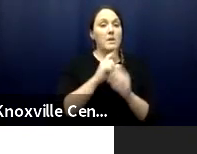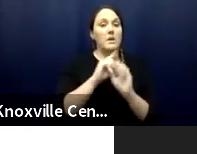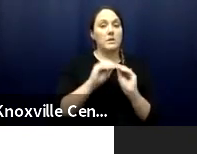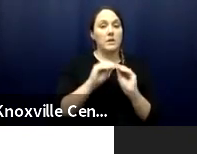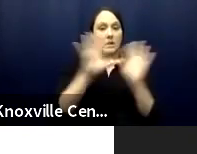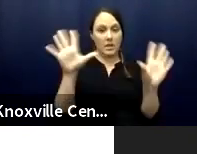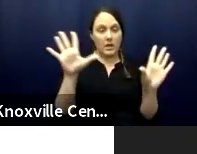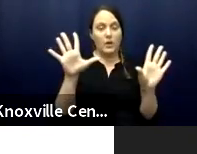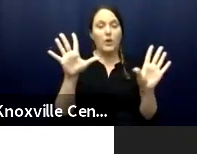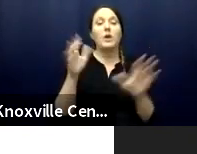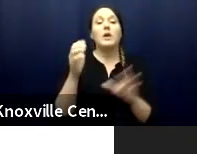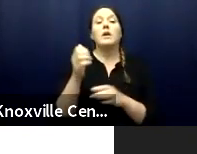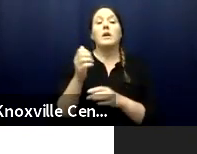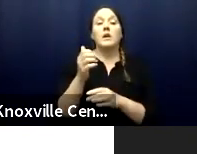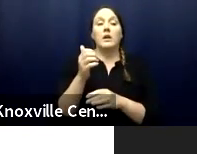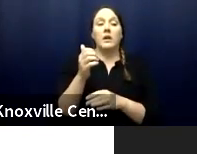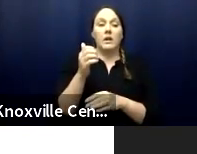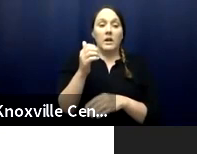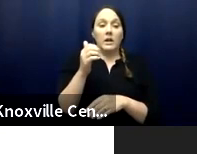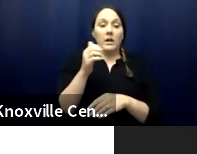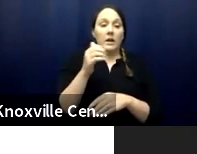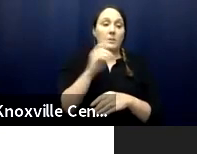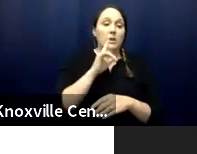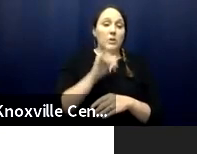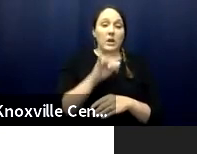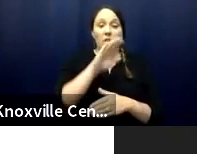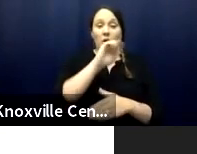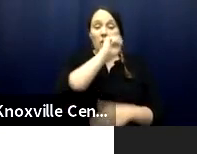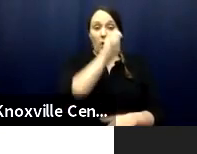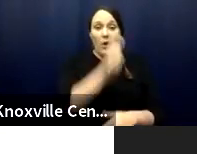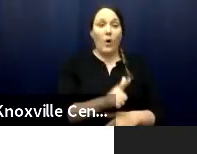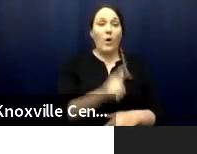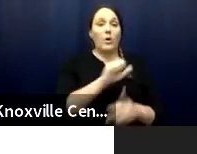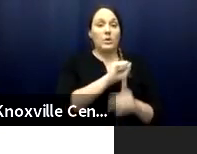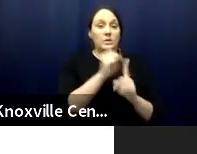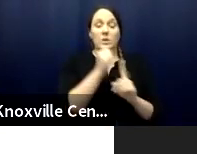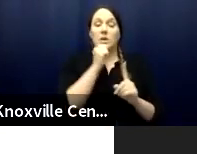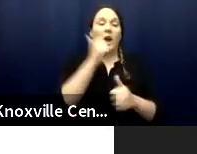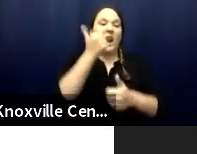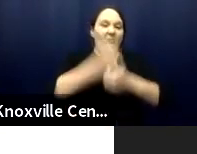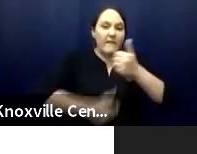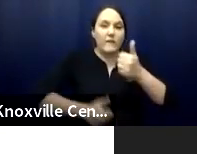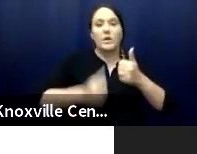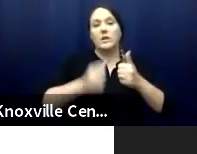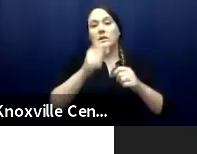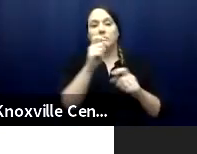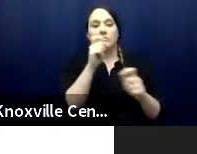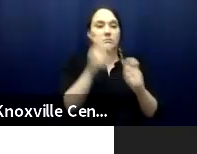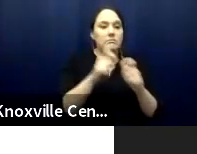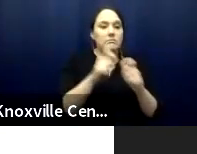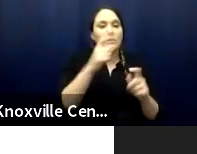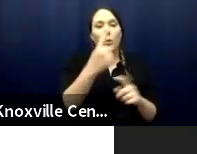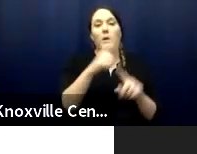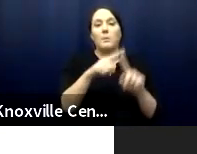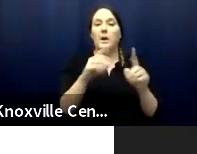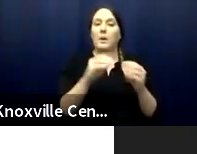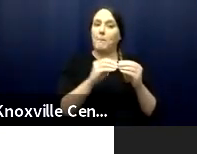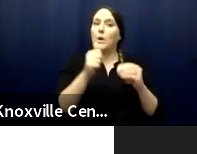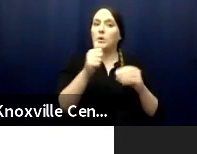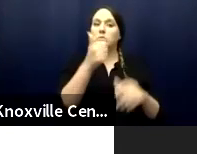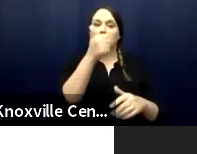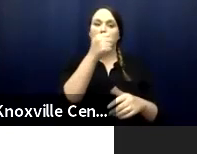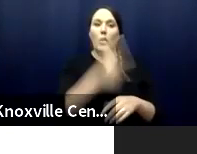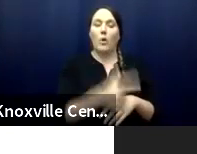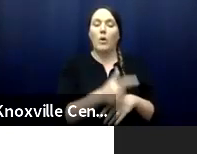that in virtually all of these situations, not every single one, but virtually all, our sense was these people would not have been